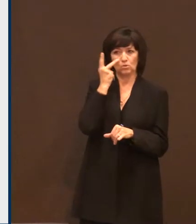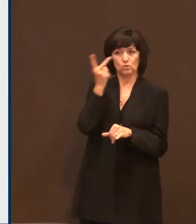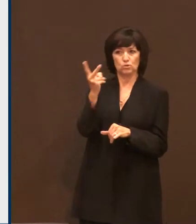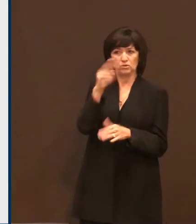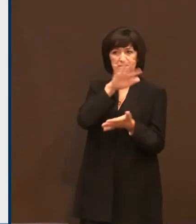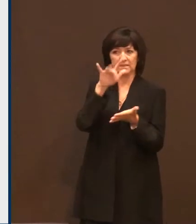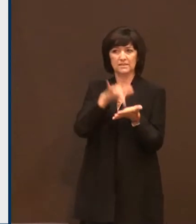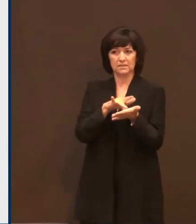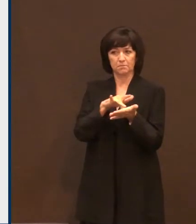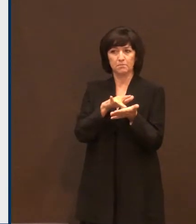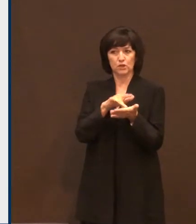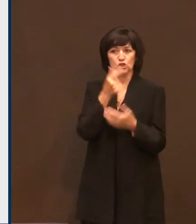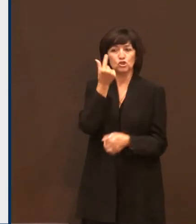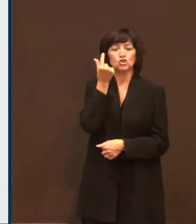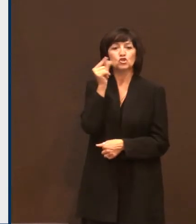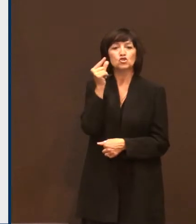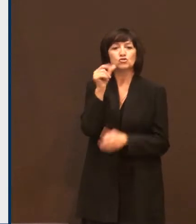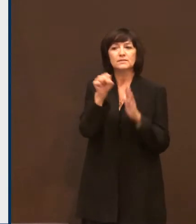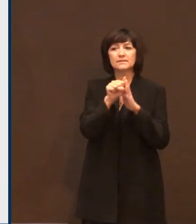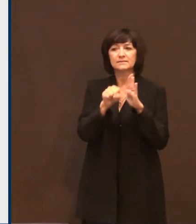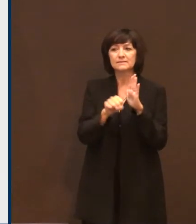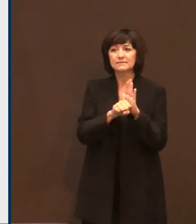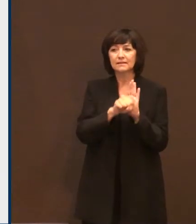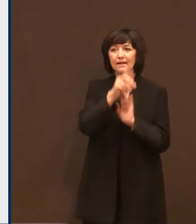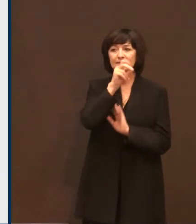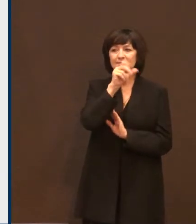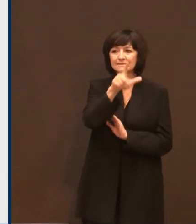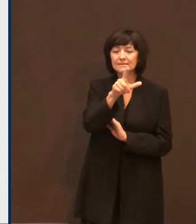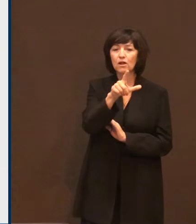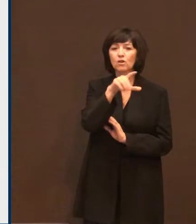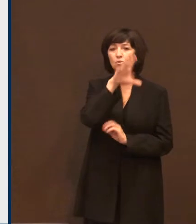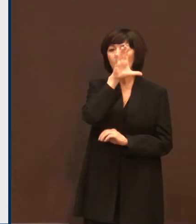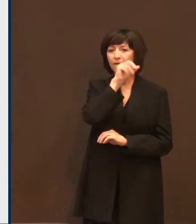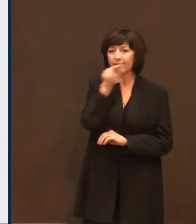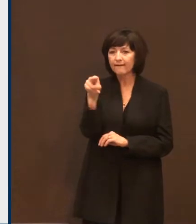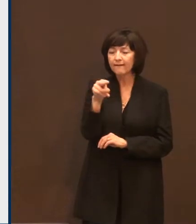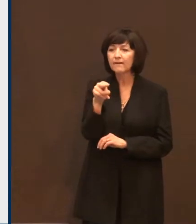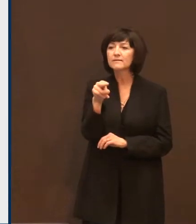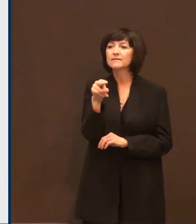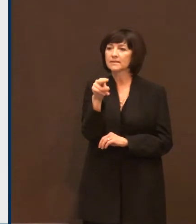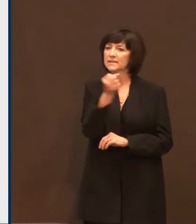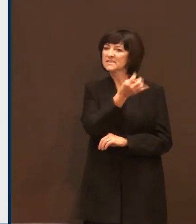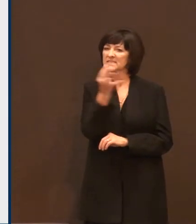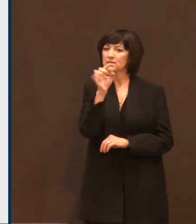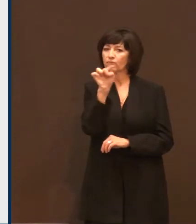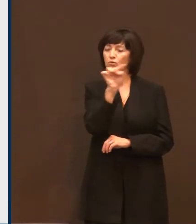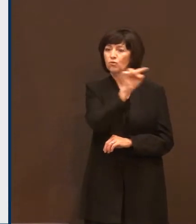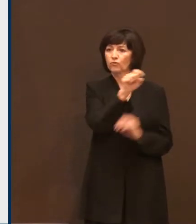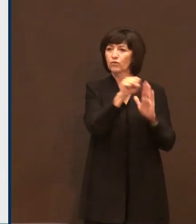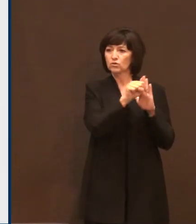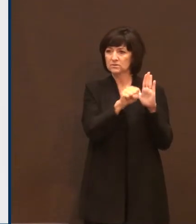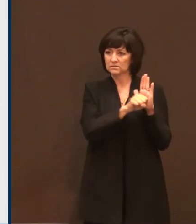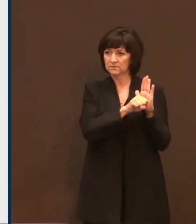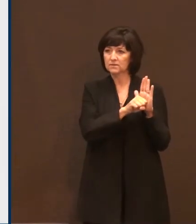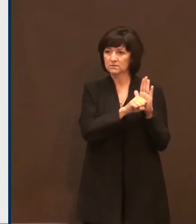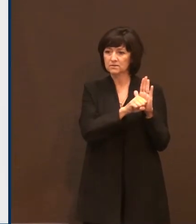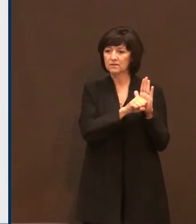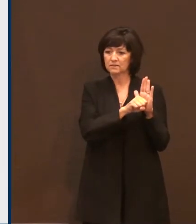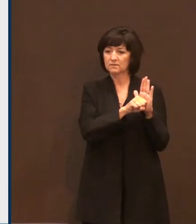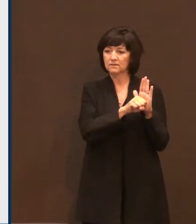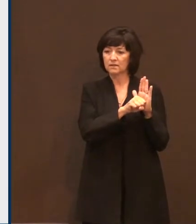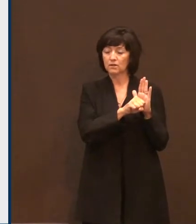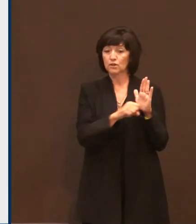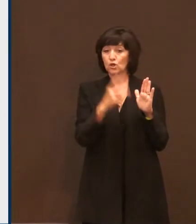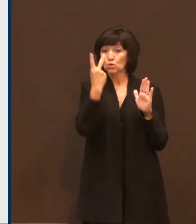the green states from Delaware to Connecticut and several of those states in between. And then two states around